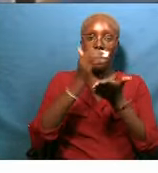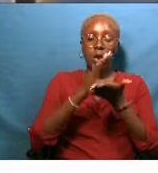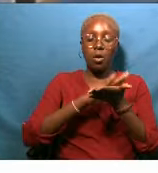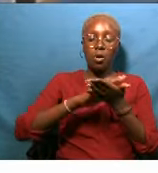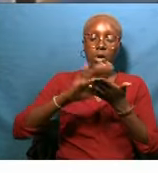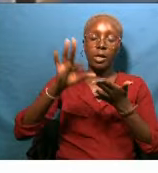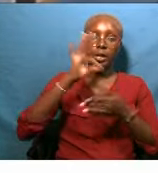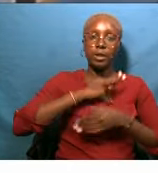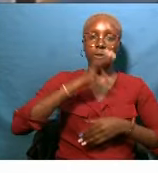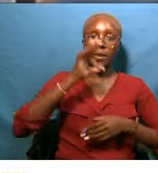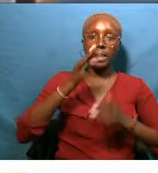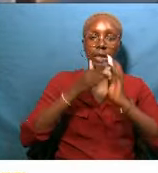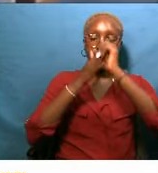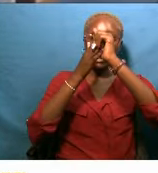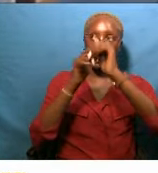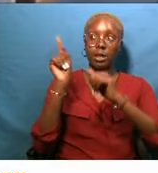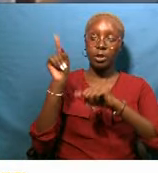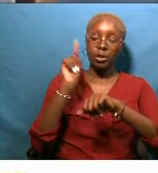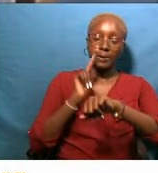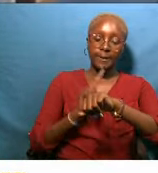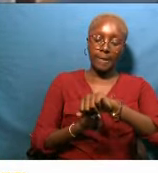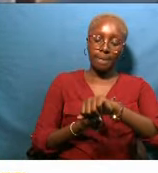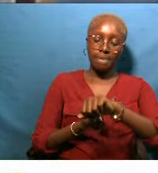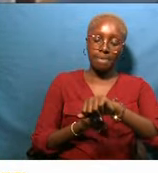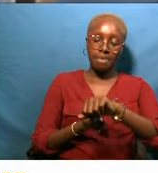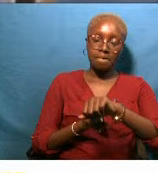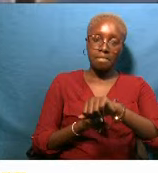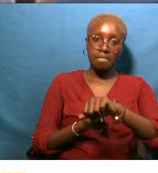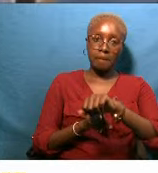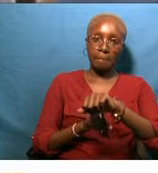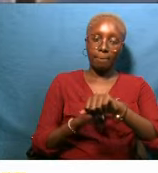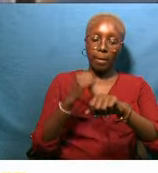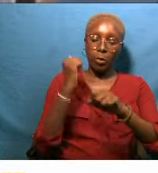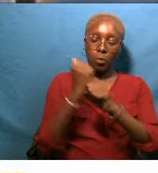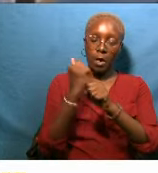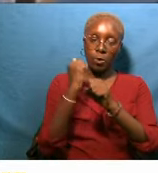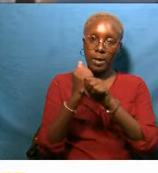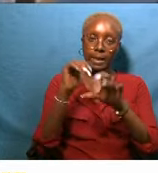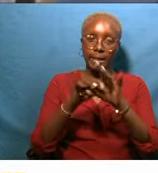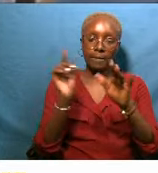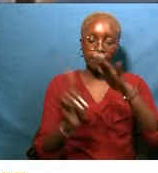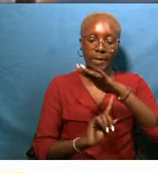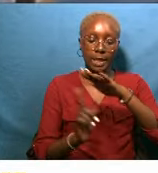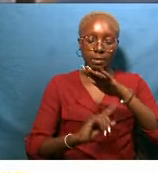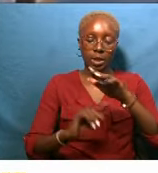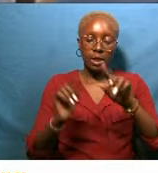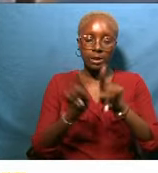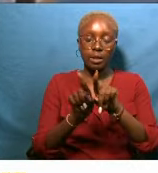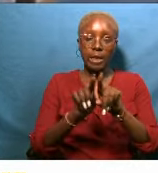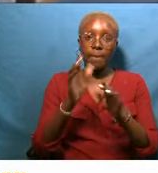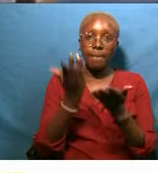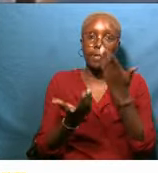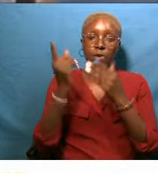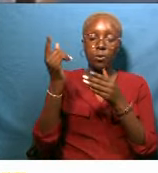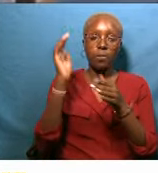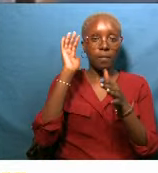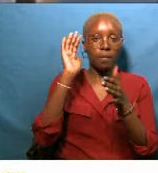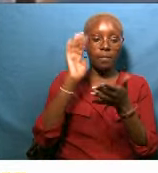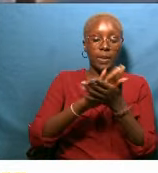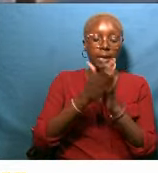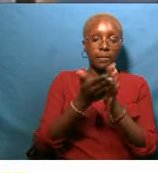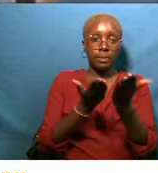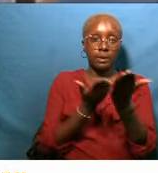you as you fulfill your ministry, and may you be a faithful servant of Christ, a wise counselor to